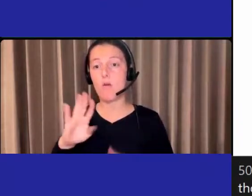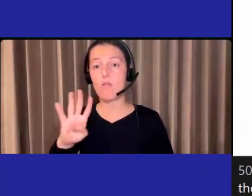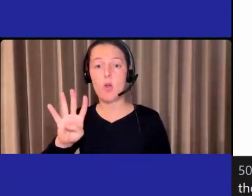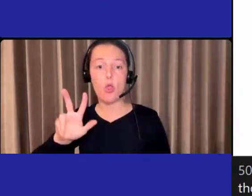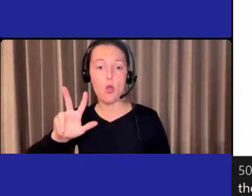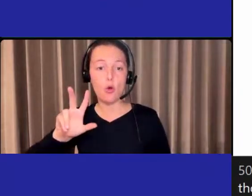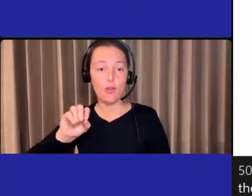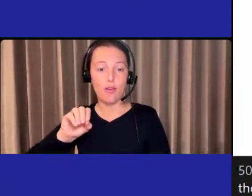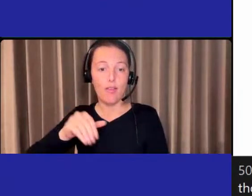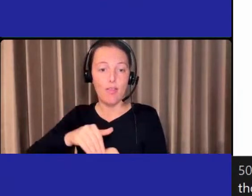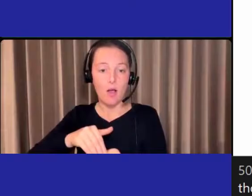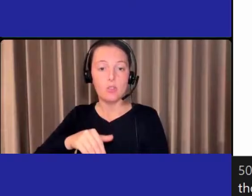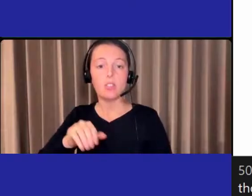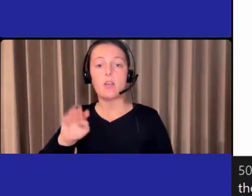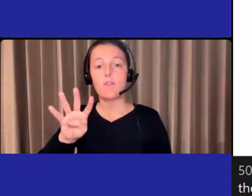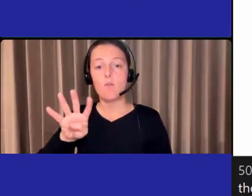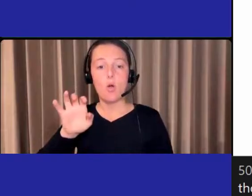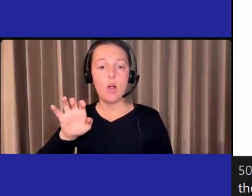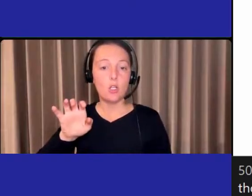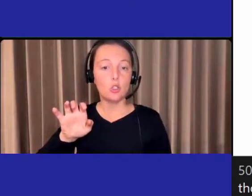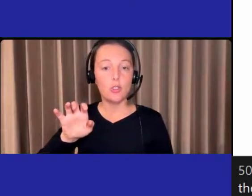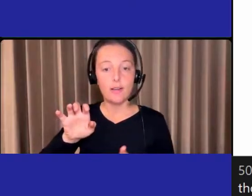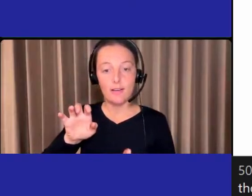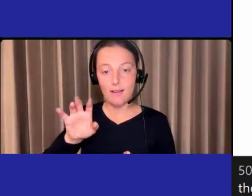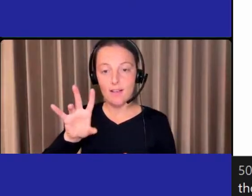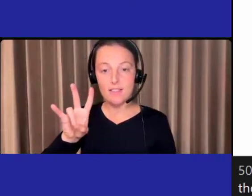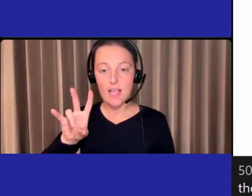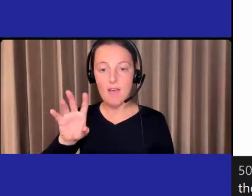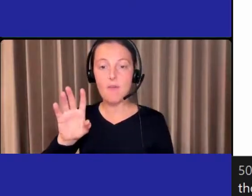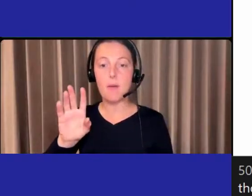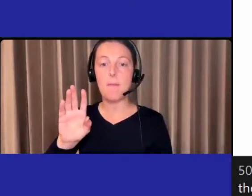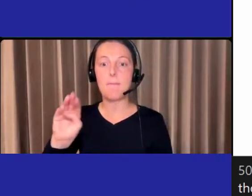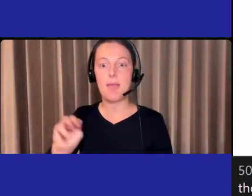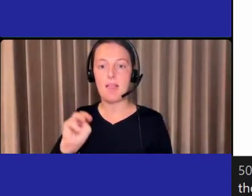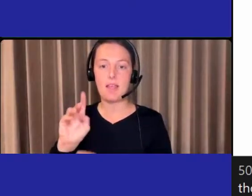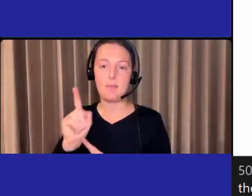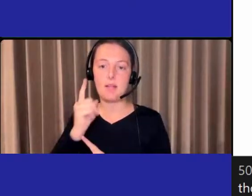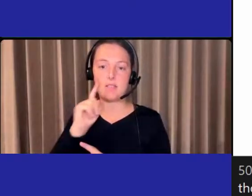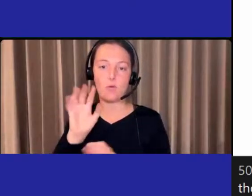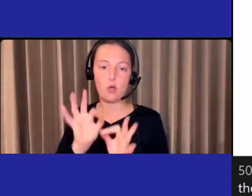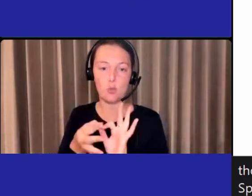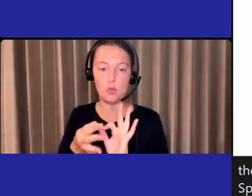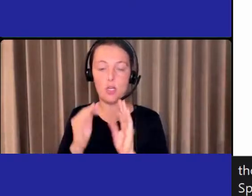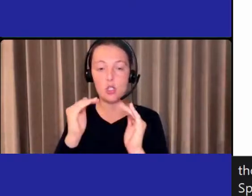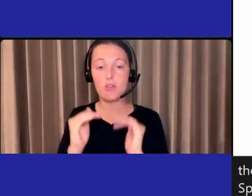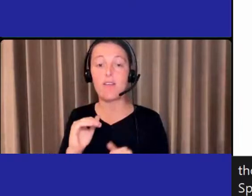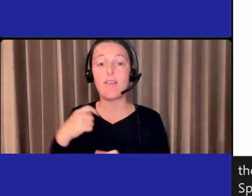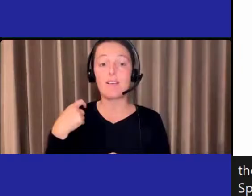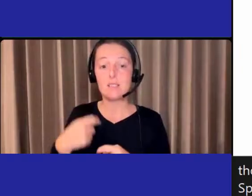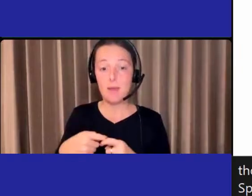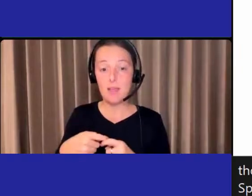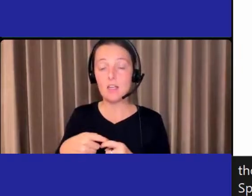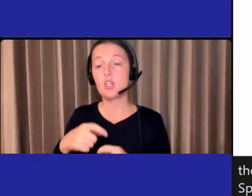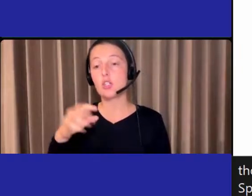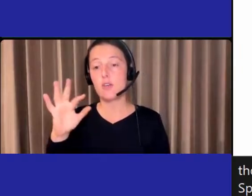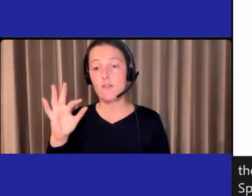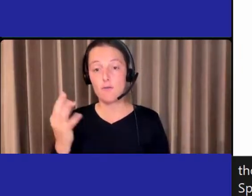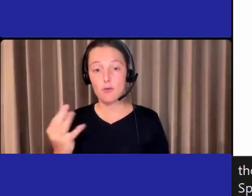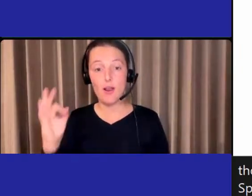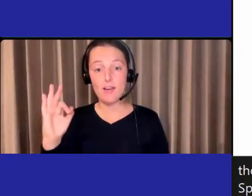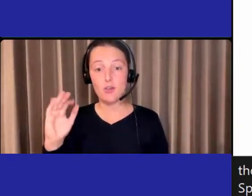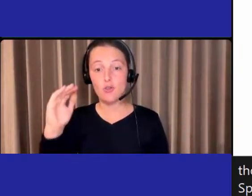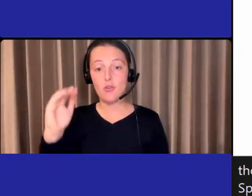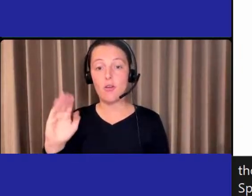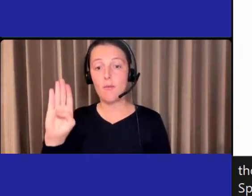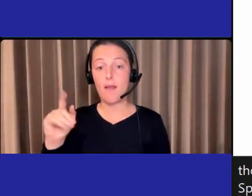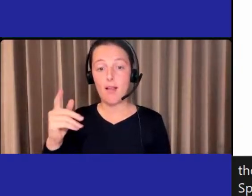30,447 million minutes of interpretation. We have had our Spanish, French, and Bangla are our top 3 languages.